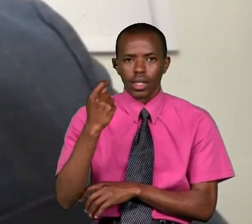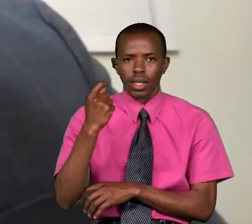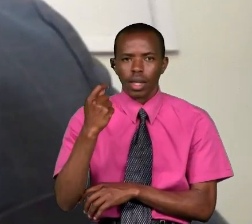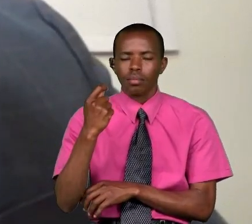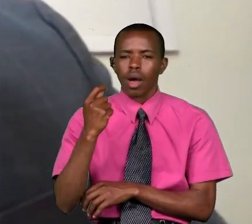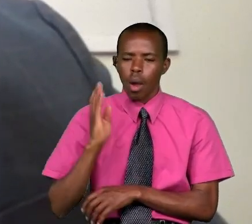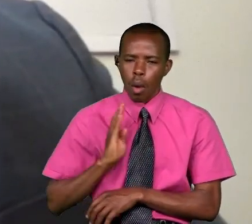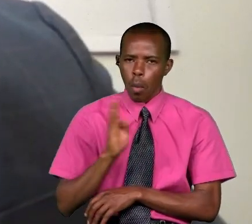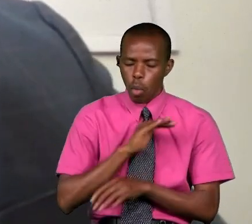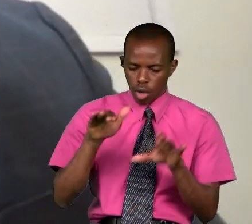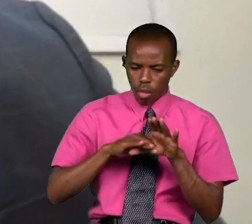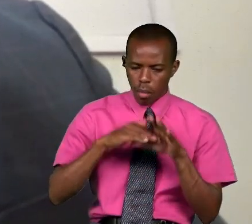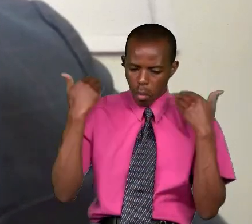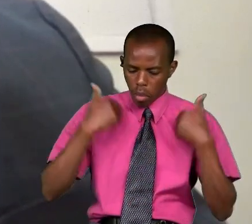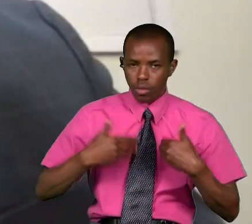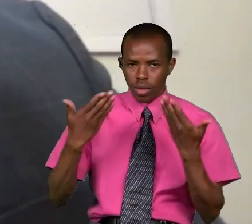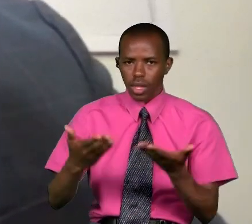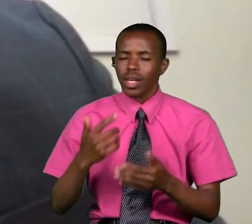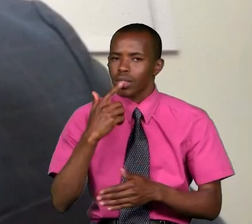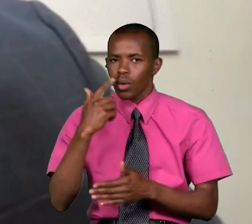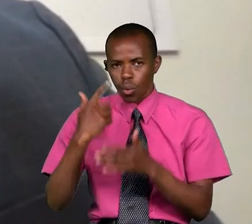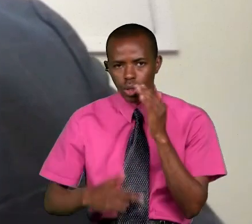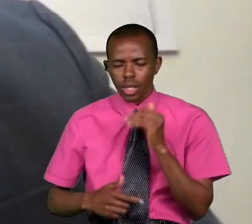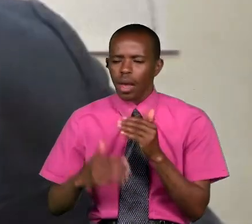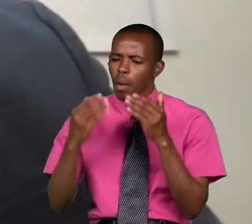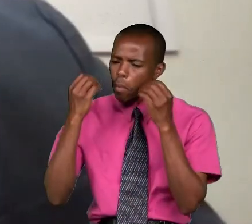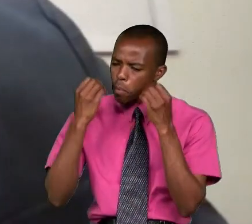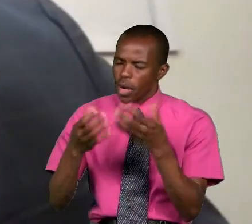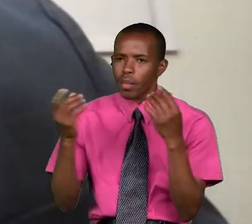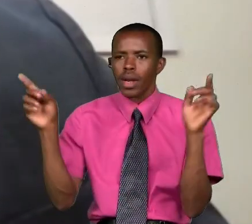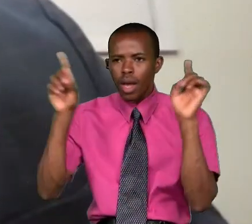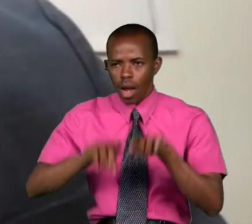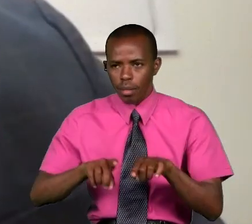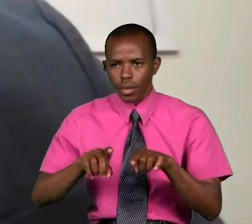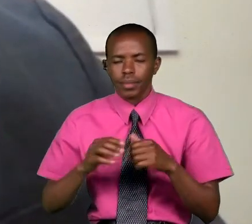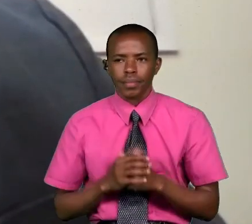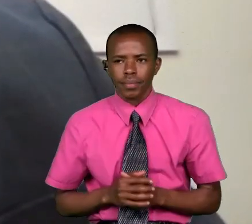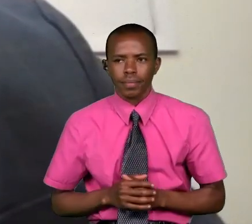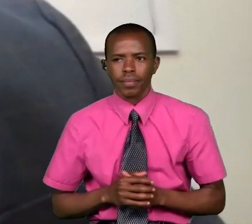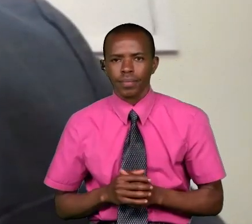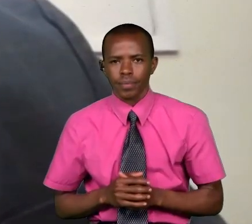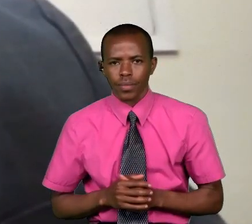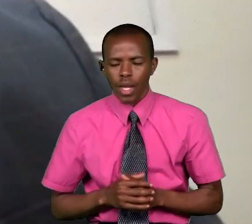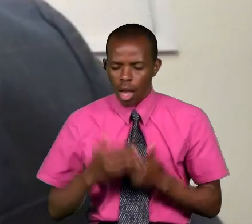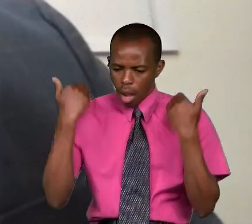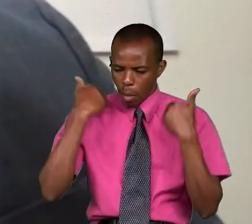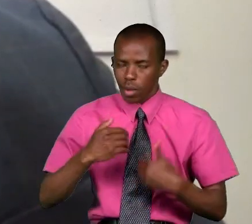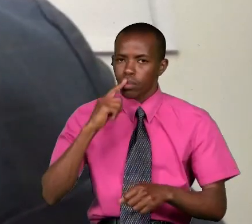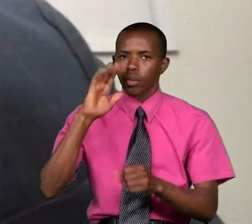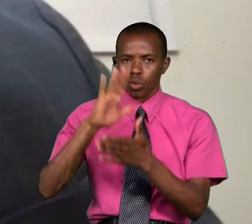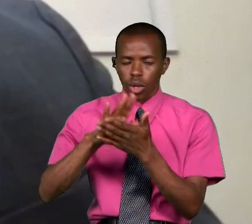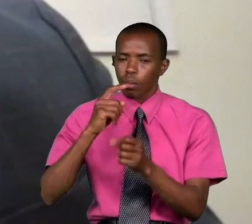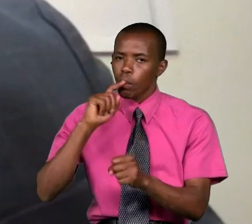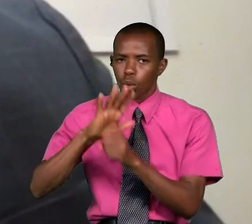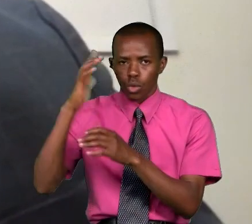member, and I can tell you there is so much that is going on. All right. And has been going on. So I can assure yes.